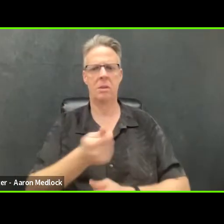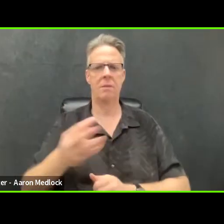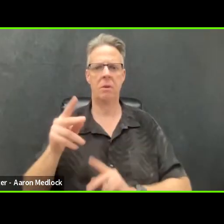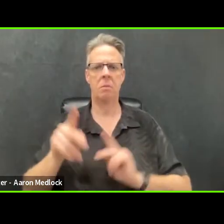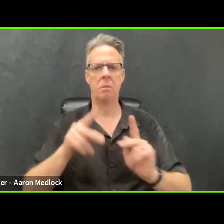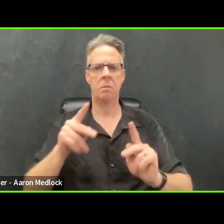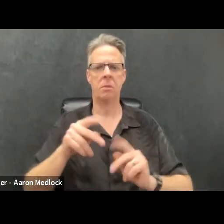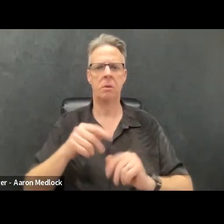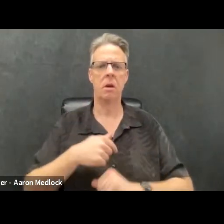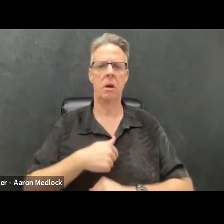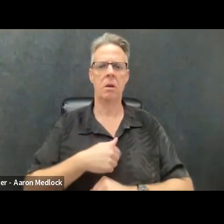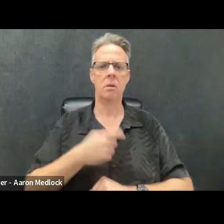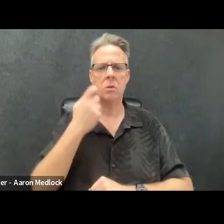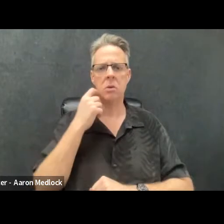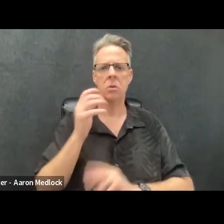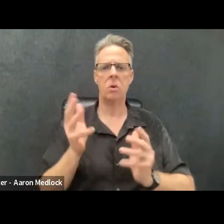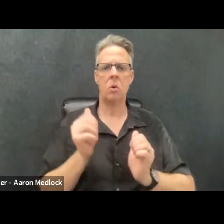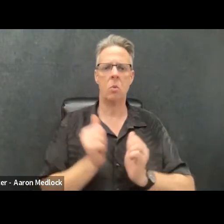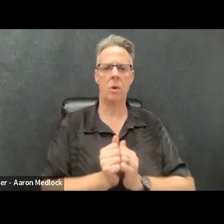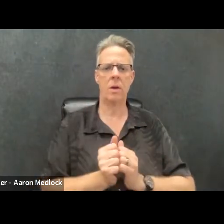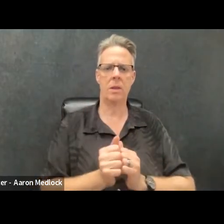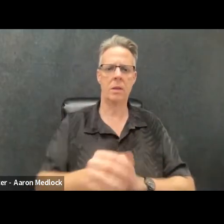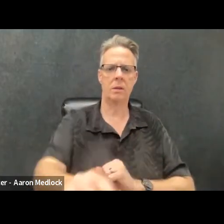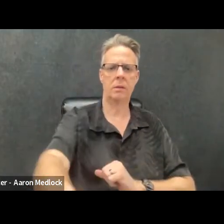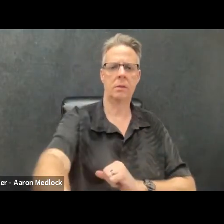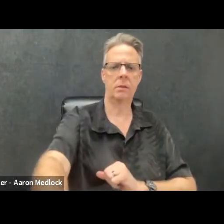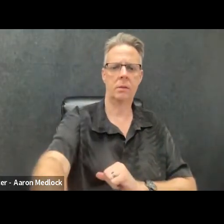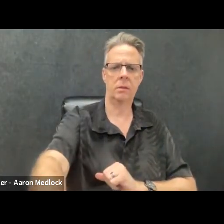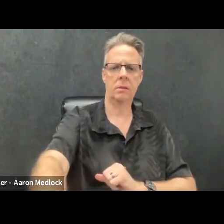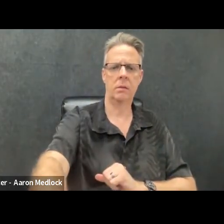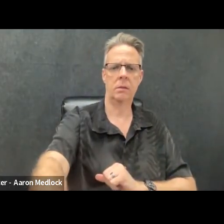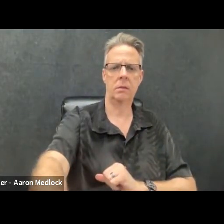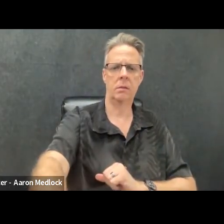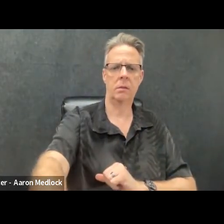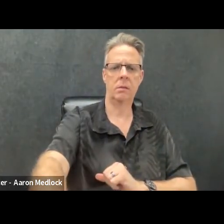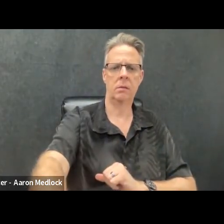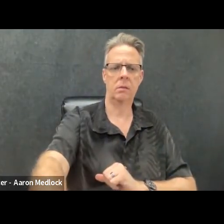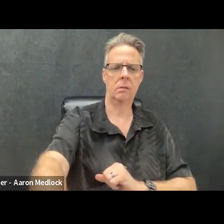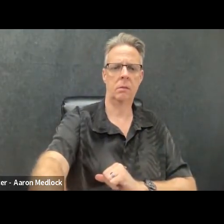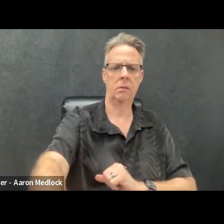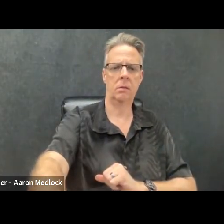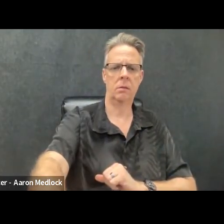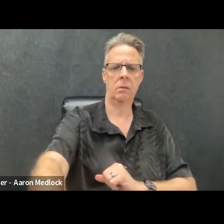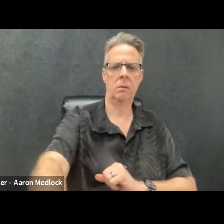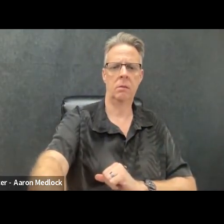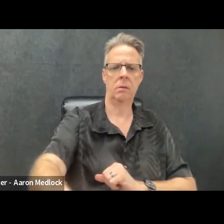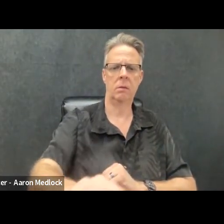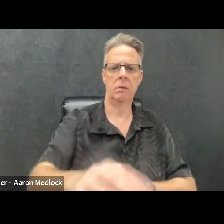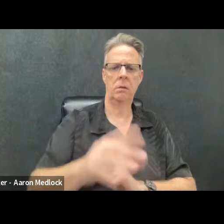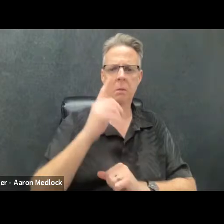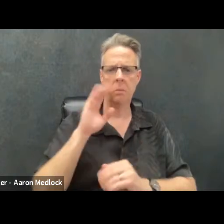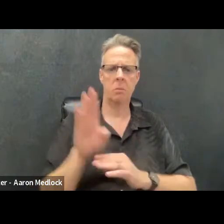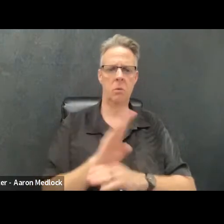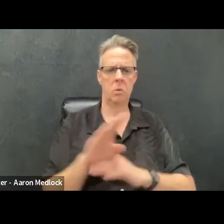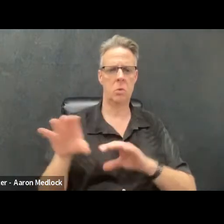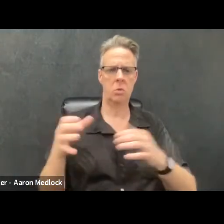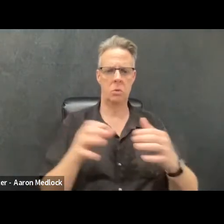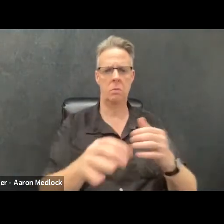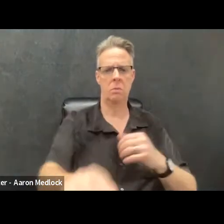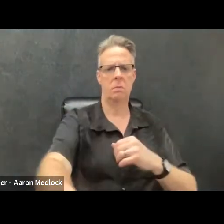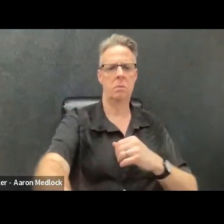was talking to a number of business groups or business